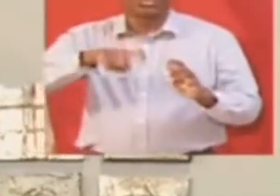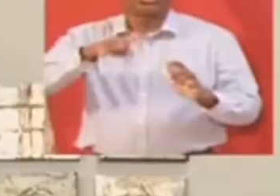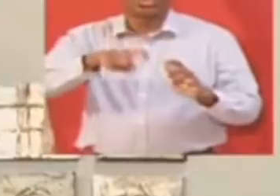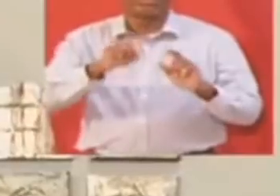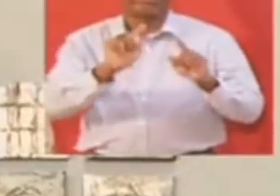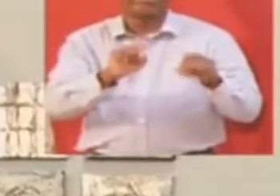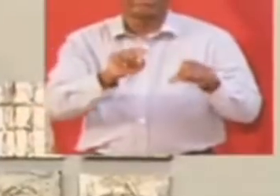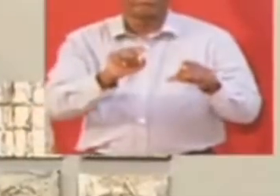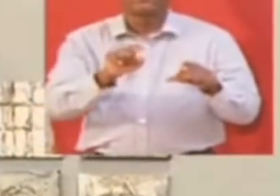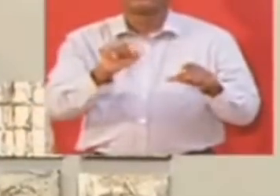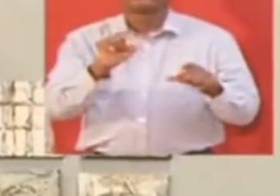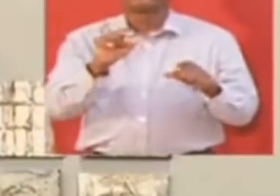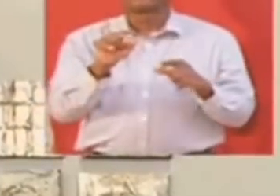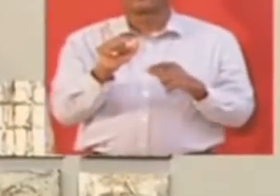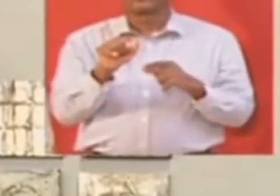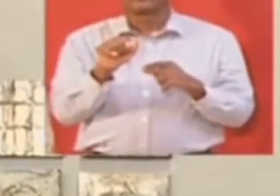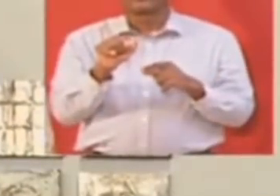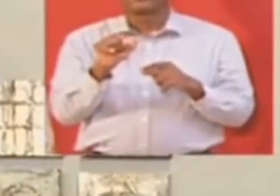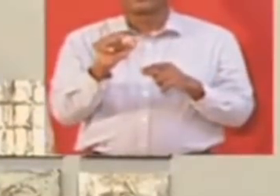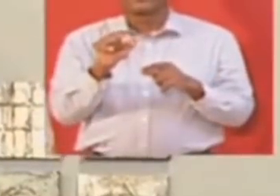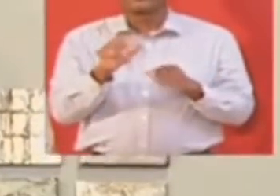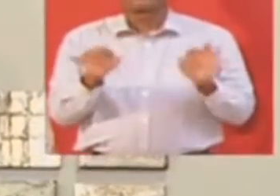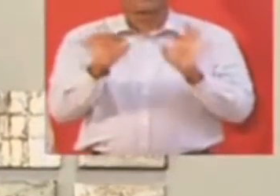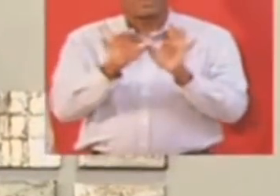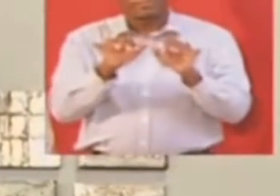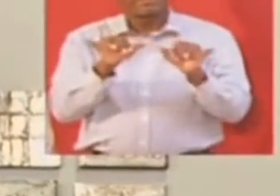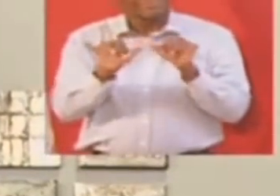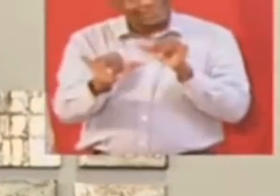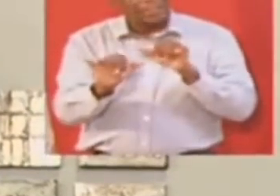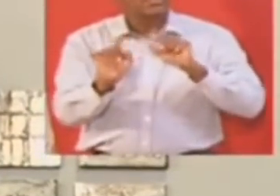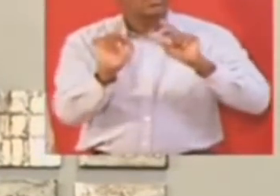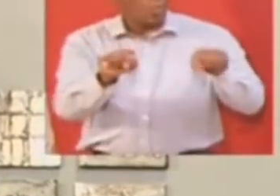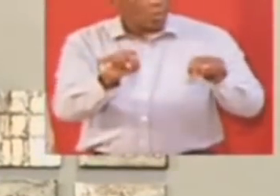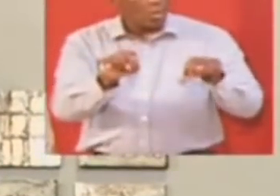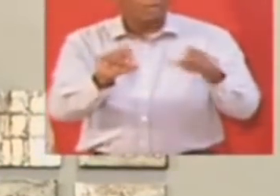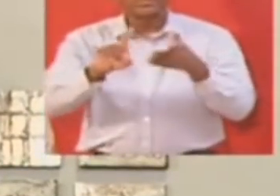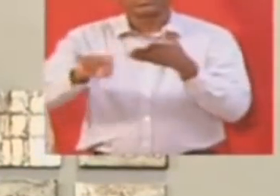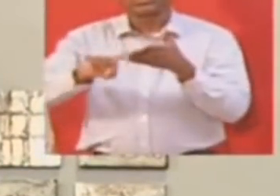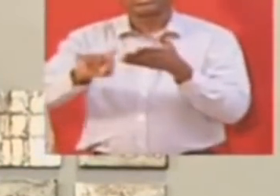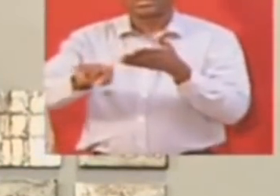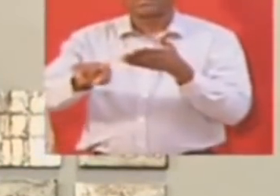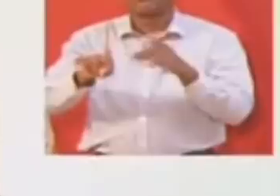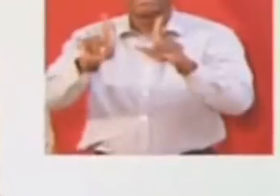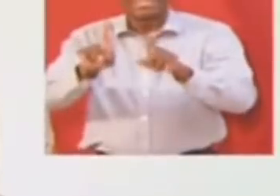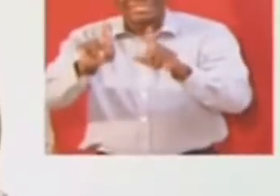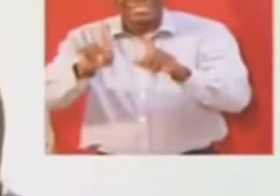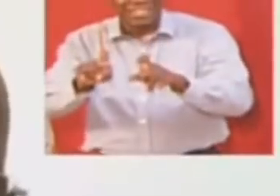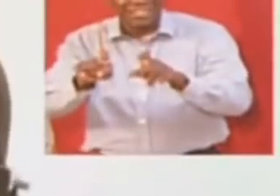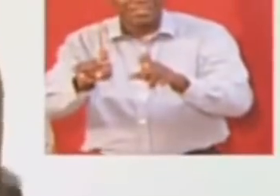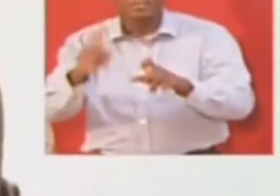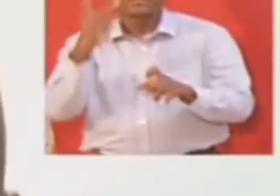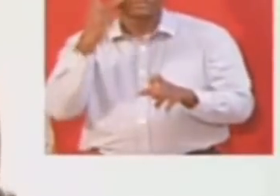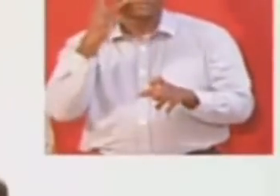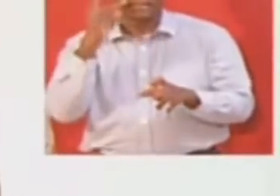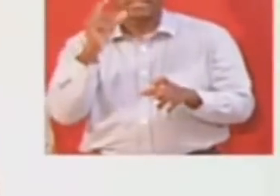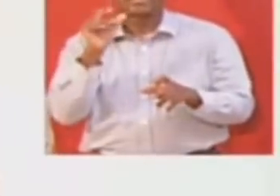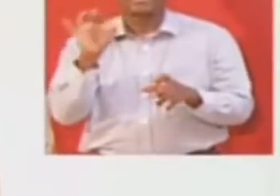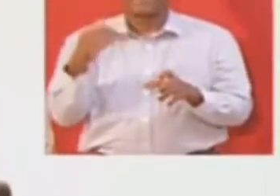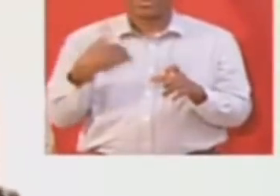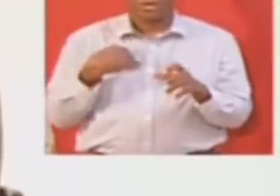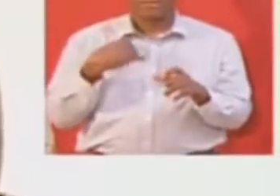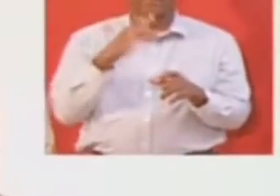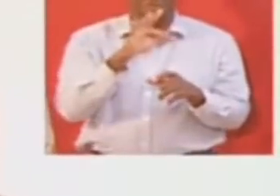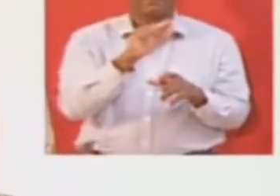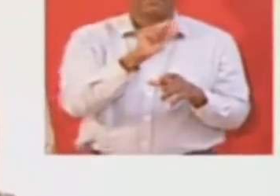symptoms suggestive, it will be something else. Maybe COVID-19, maybe common cold. So, Prime Minister. Thank you very much,